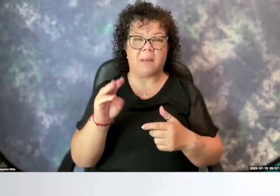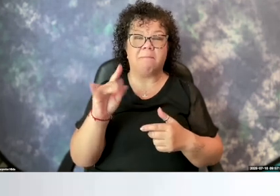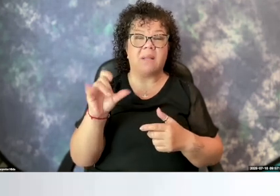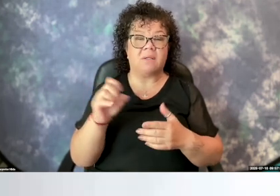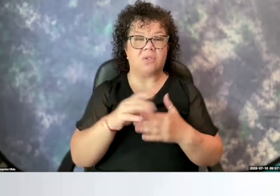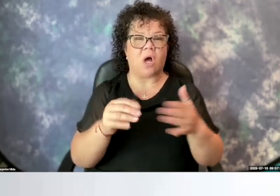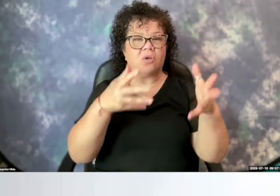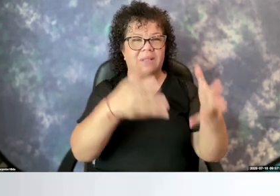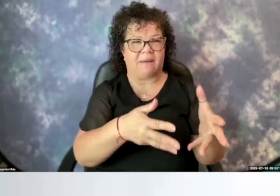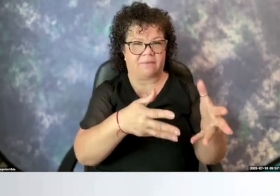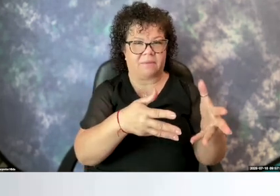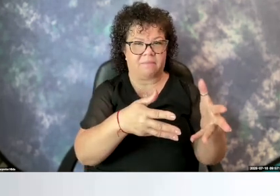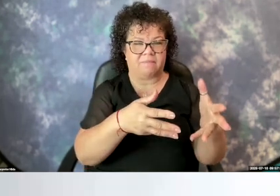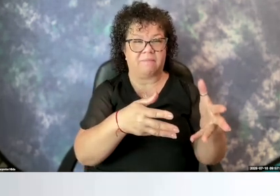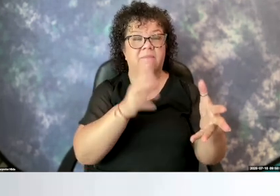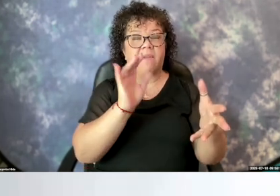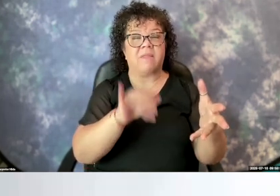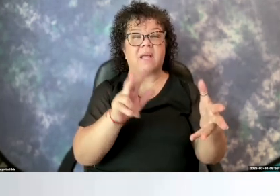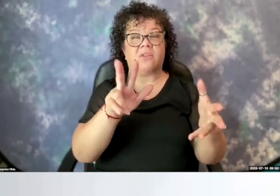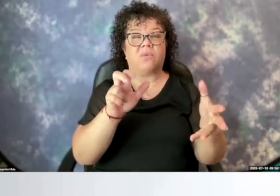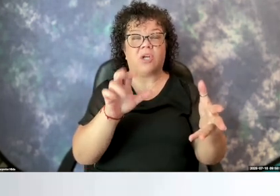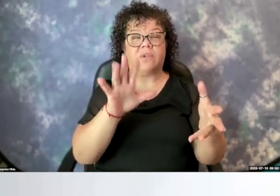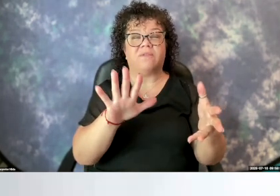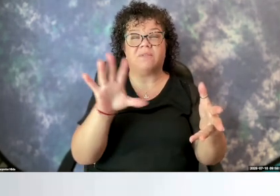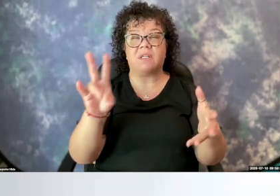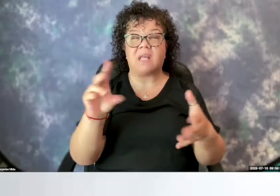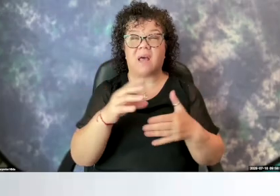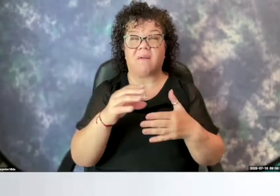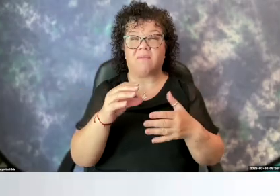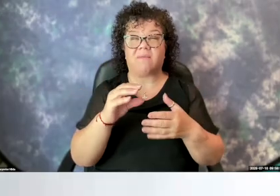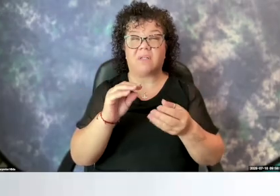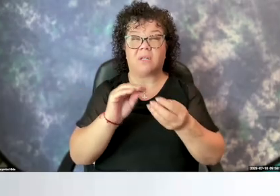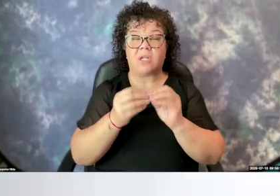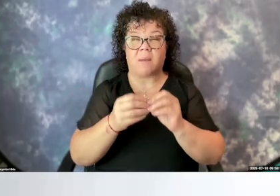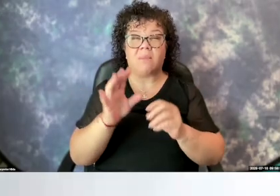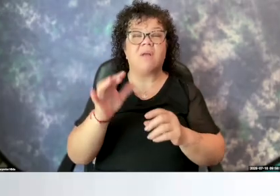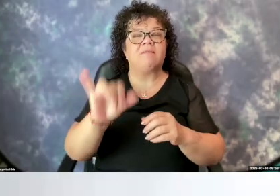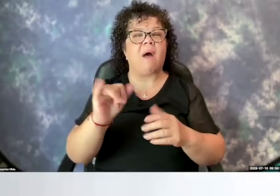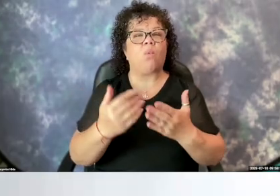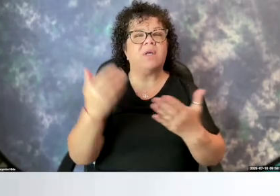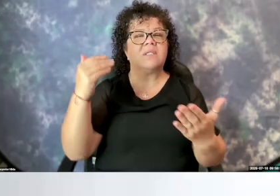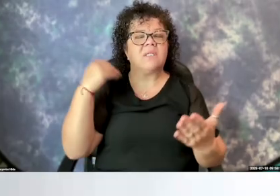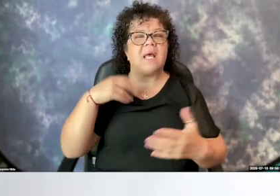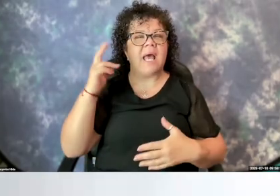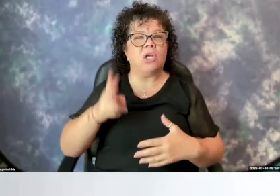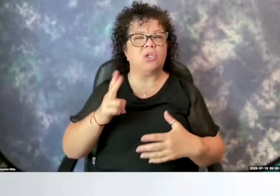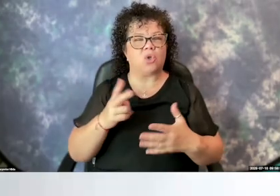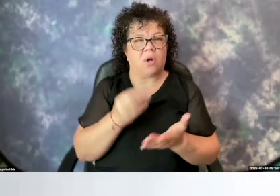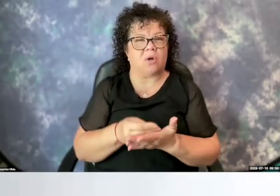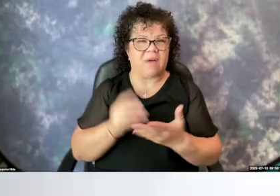remaining funding. And that 357 number that I cited, that was historical allocations to